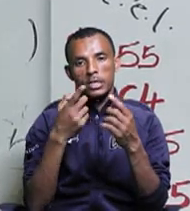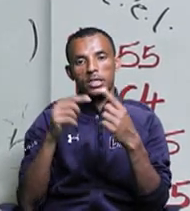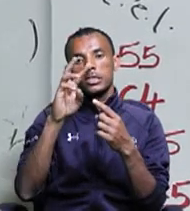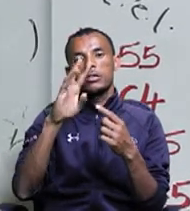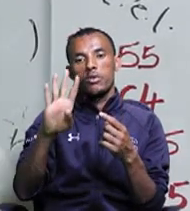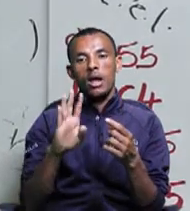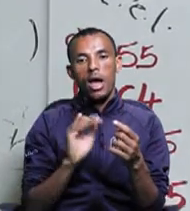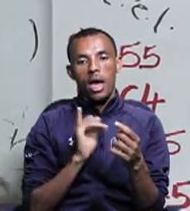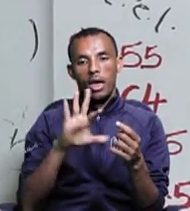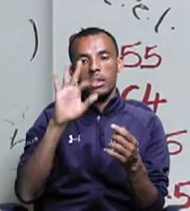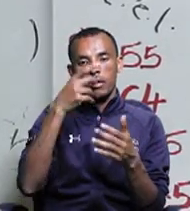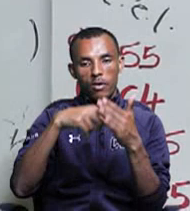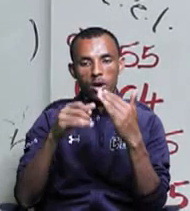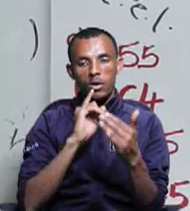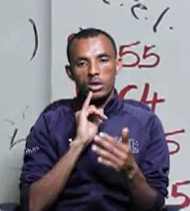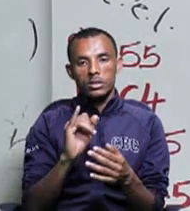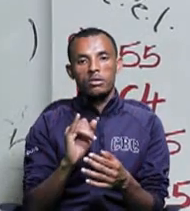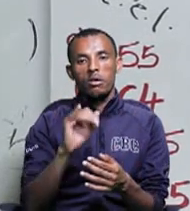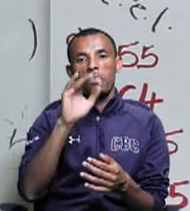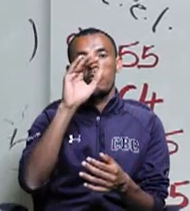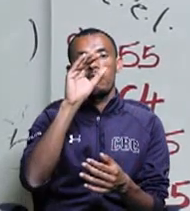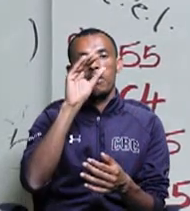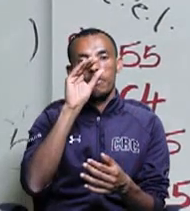55, I will get a value to be equal to